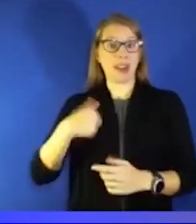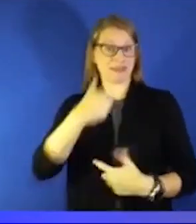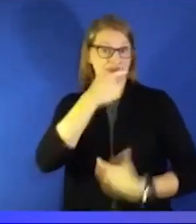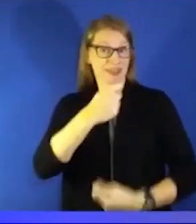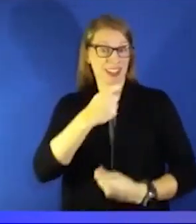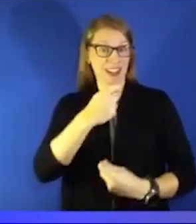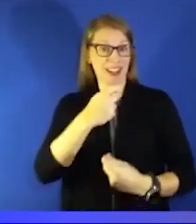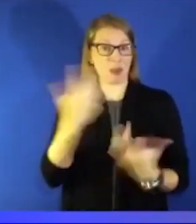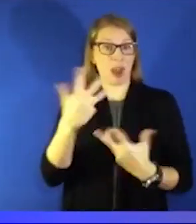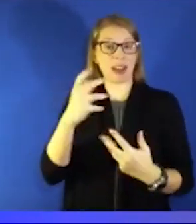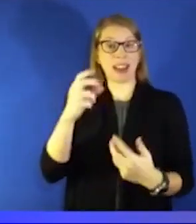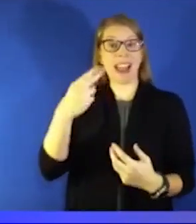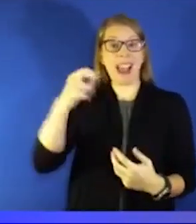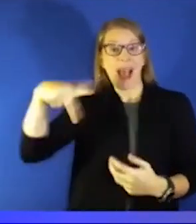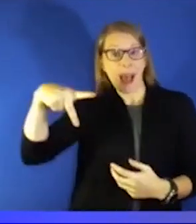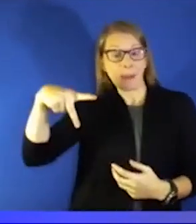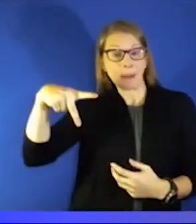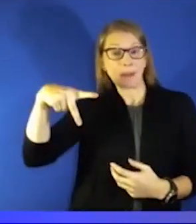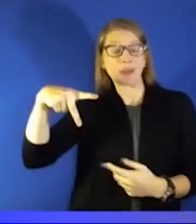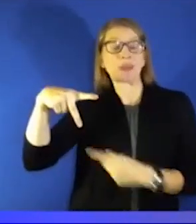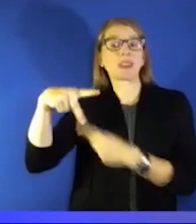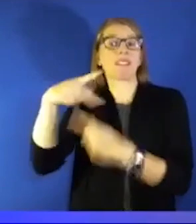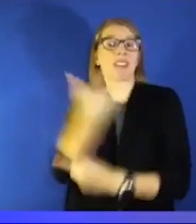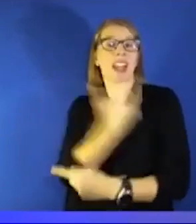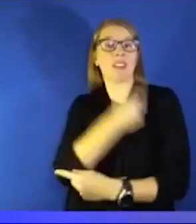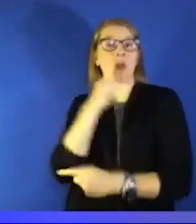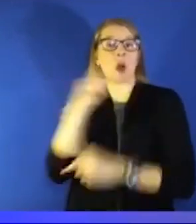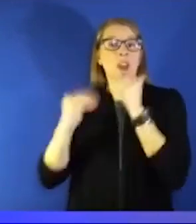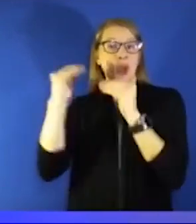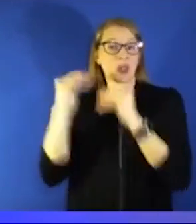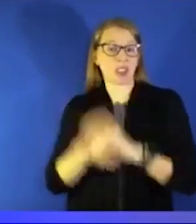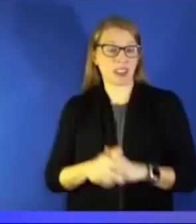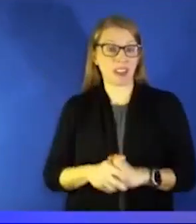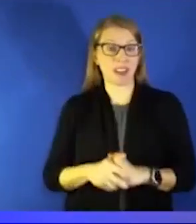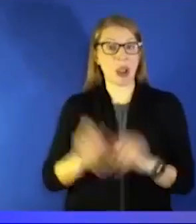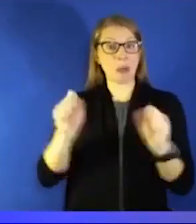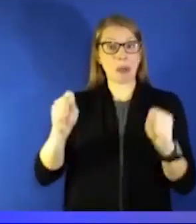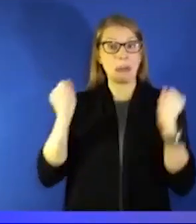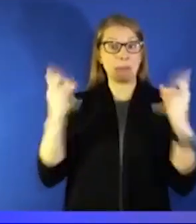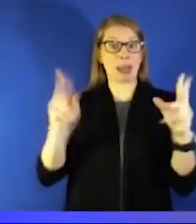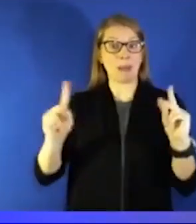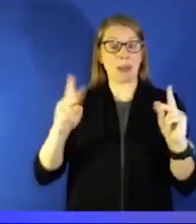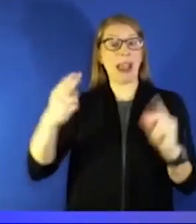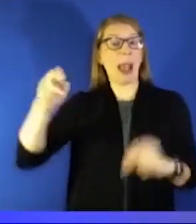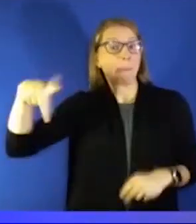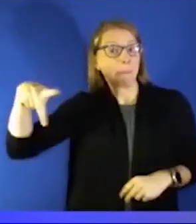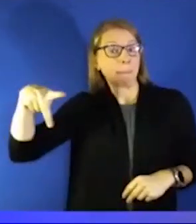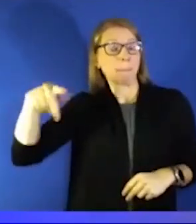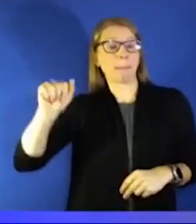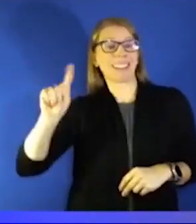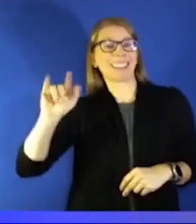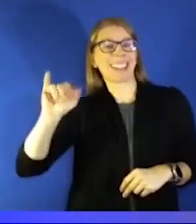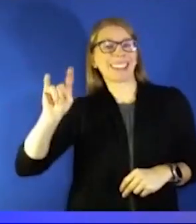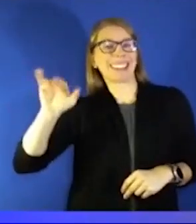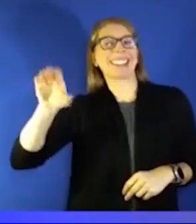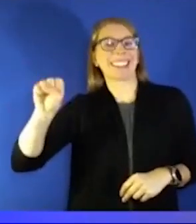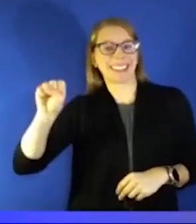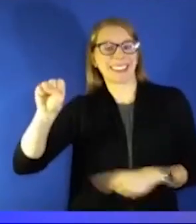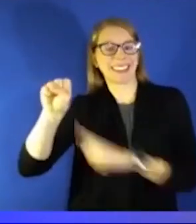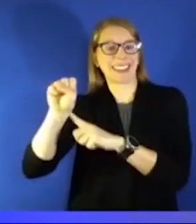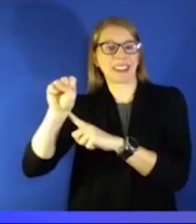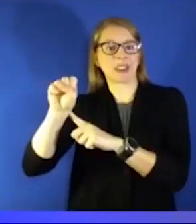hepatitis vaccination in adults. Probably a lot of people know that hepatitis has been going